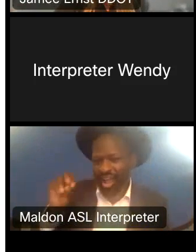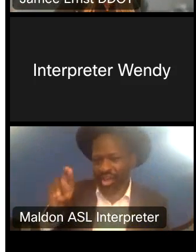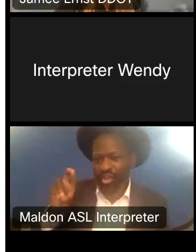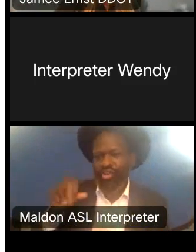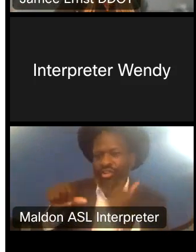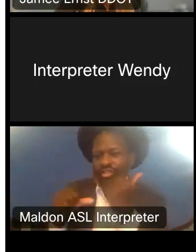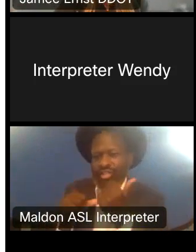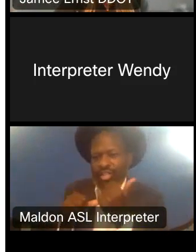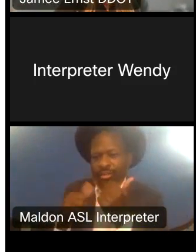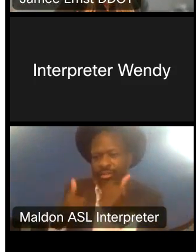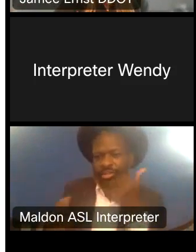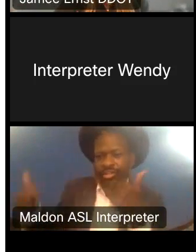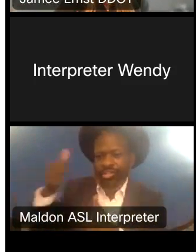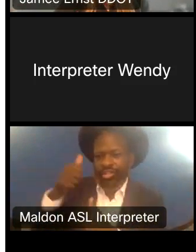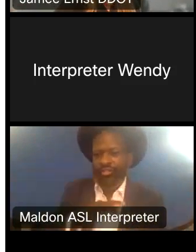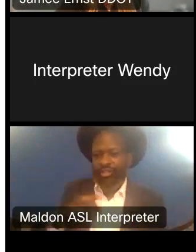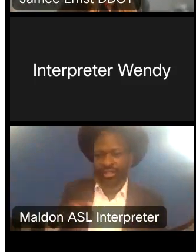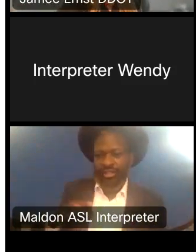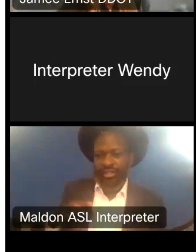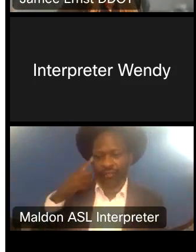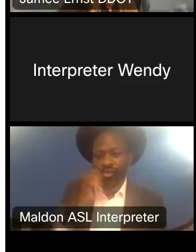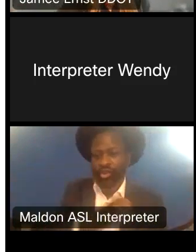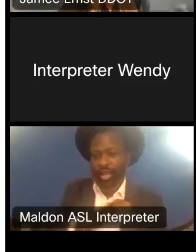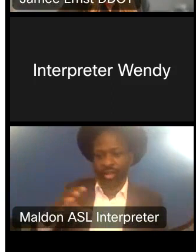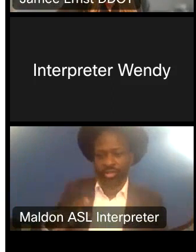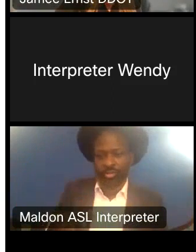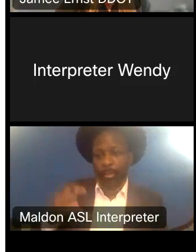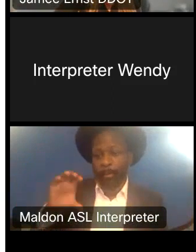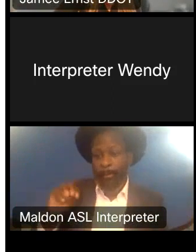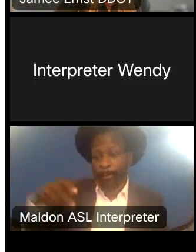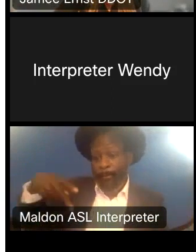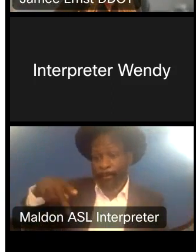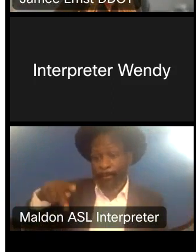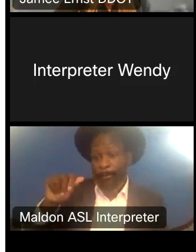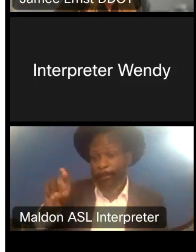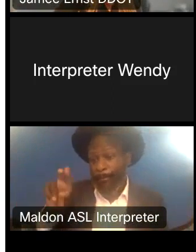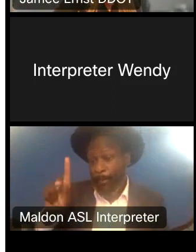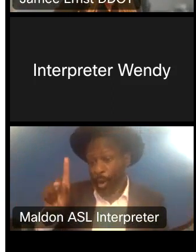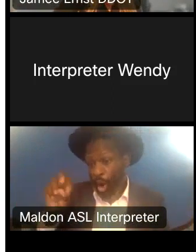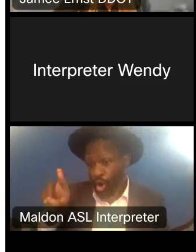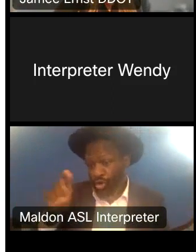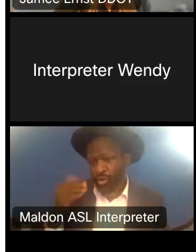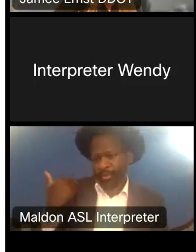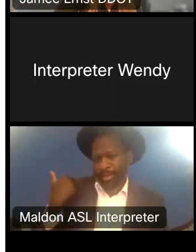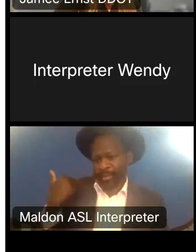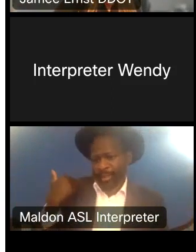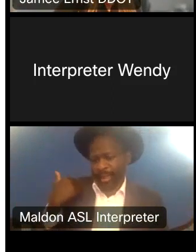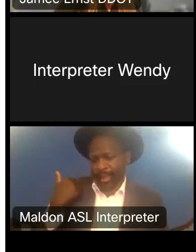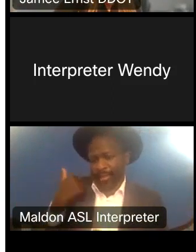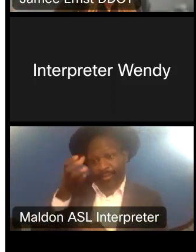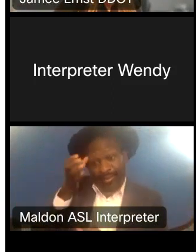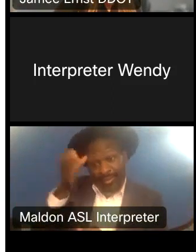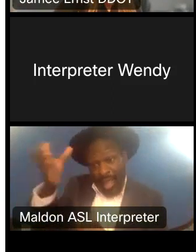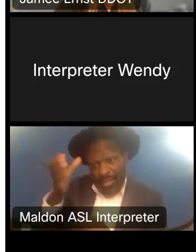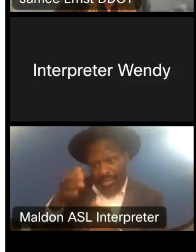Staff for Councilmember Parker, and also was involved in the last concept study. To follow up on a